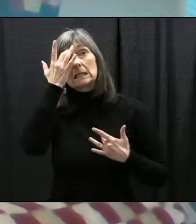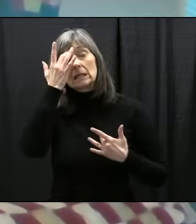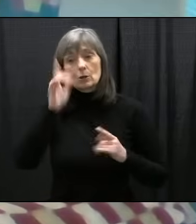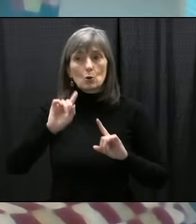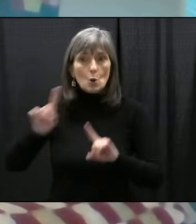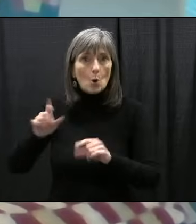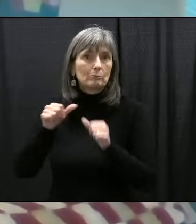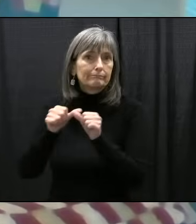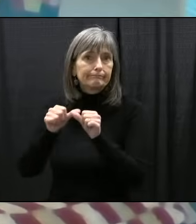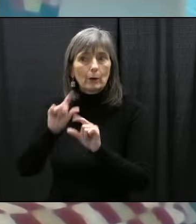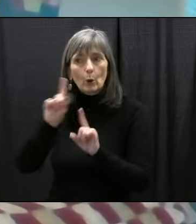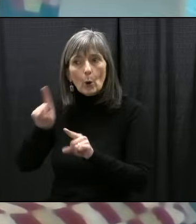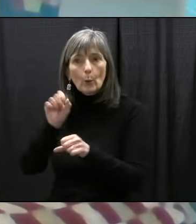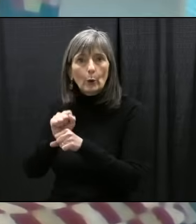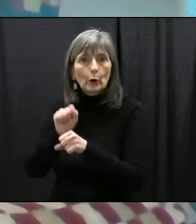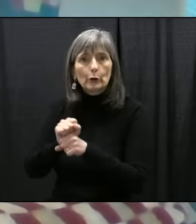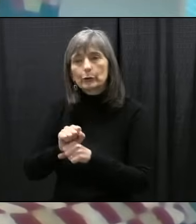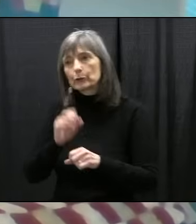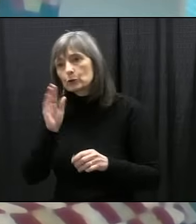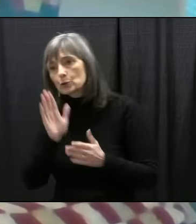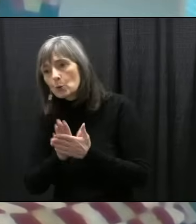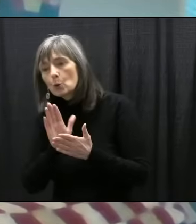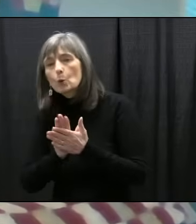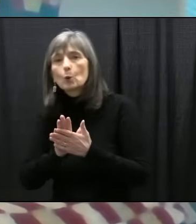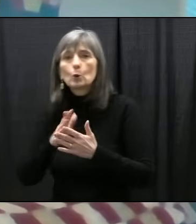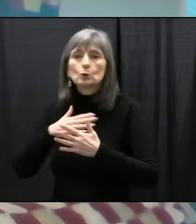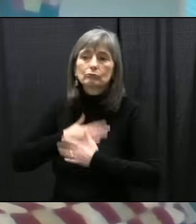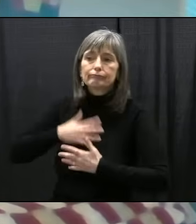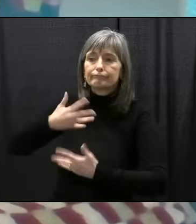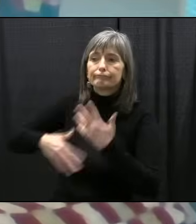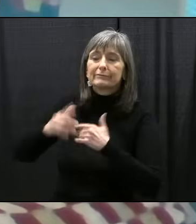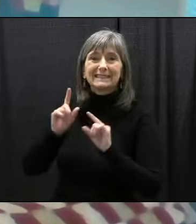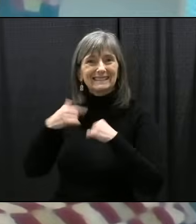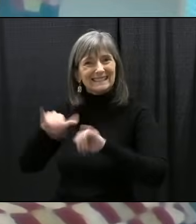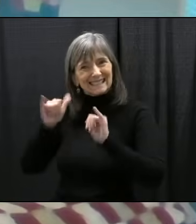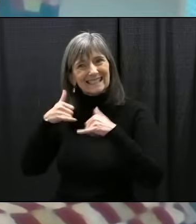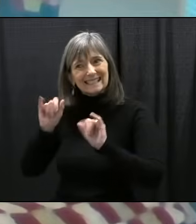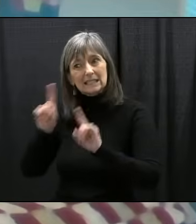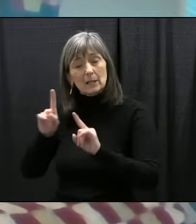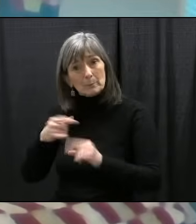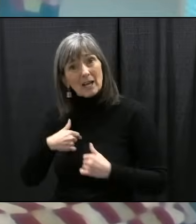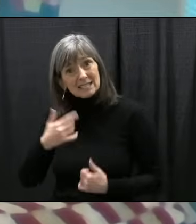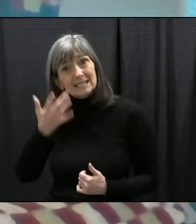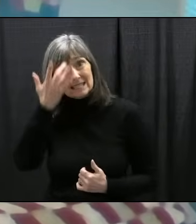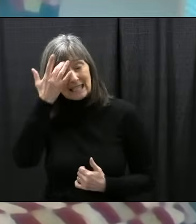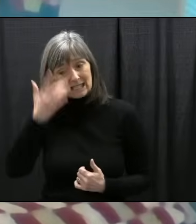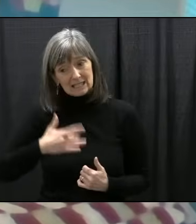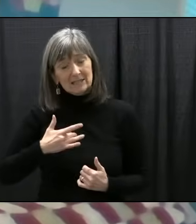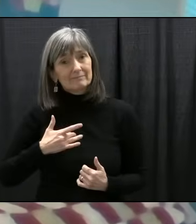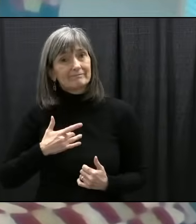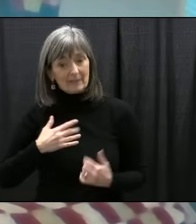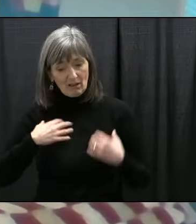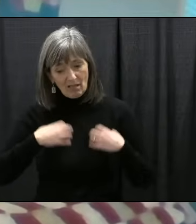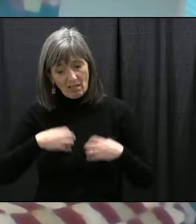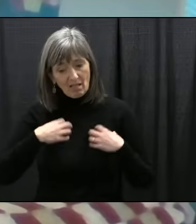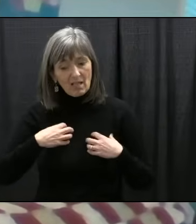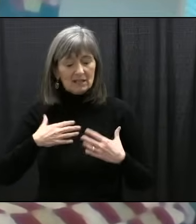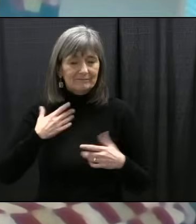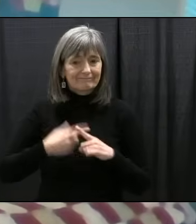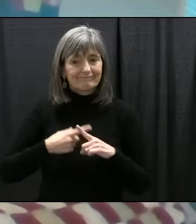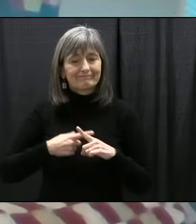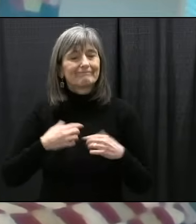go to school or attend activities and recreational activities when they have had symptoms of respiratory